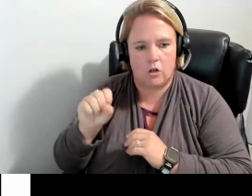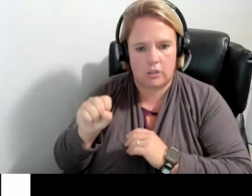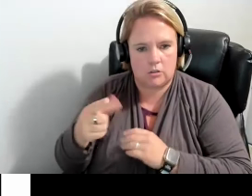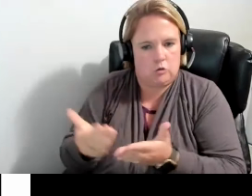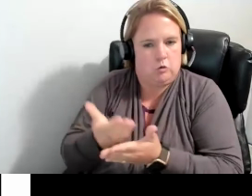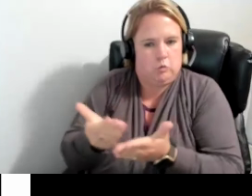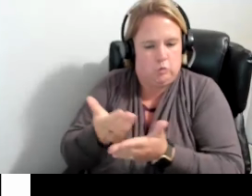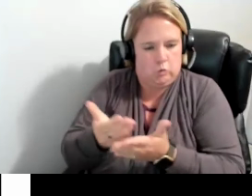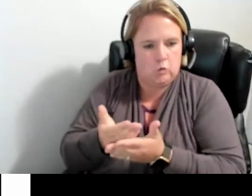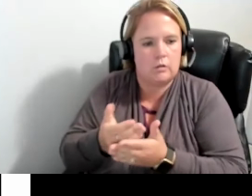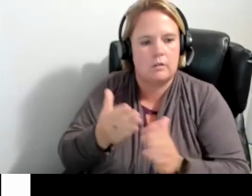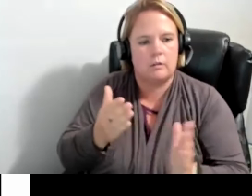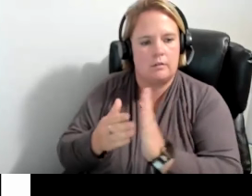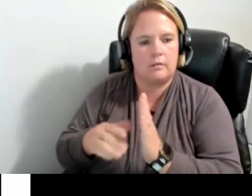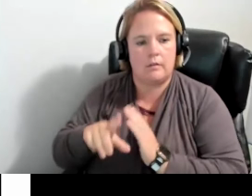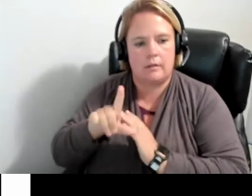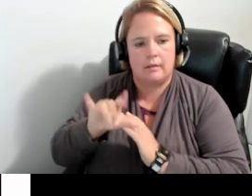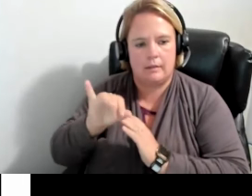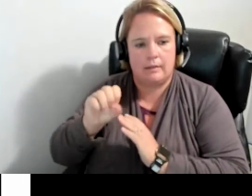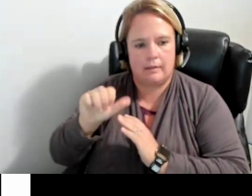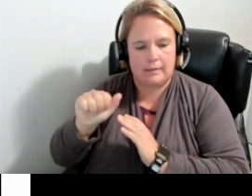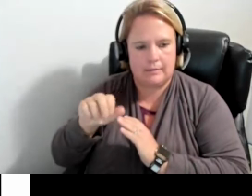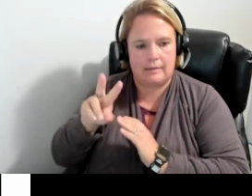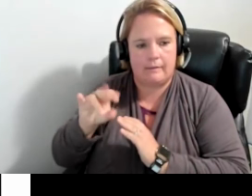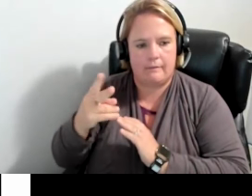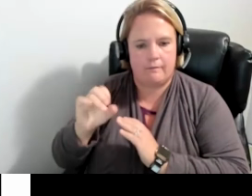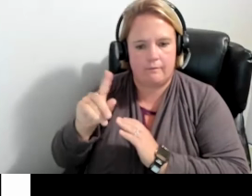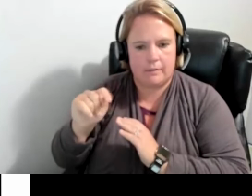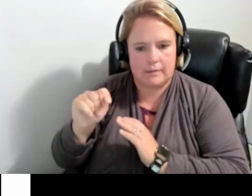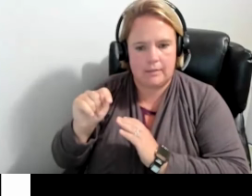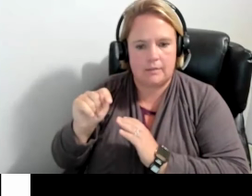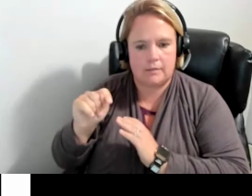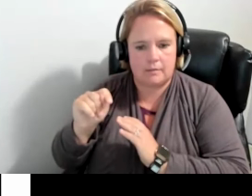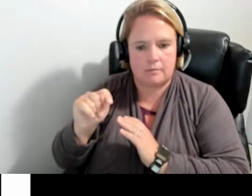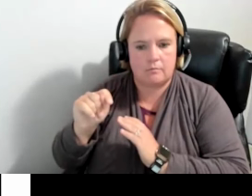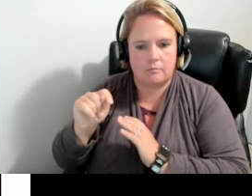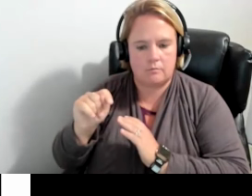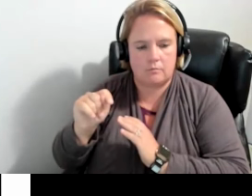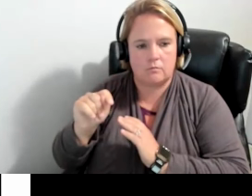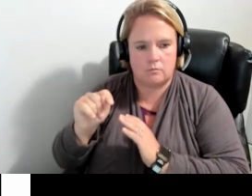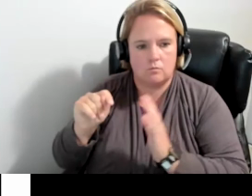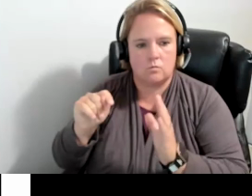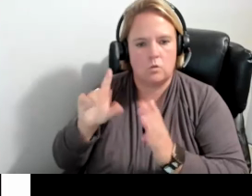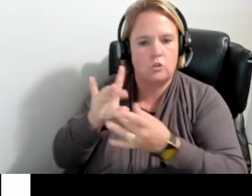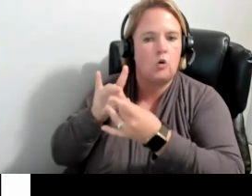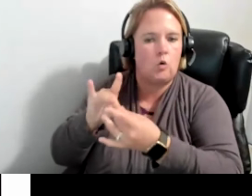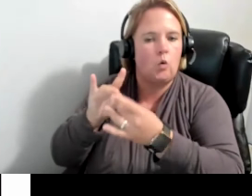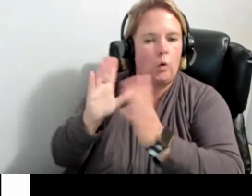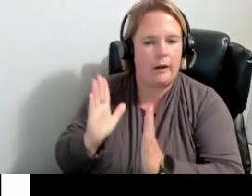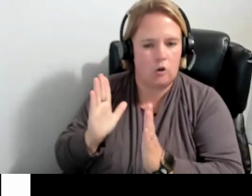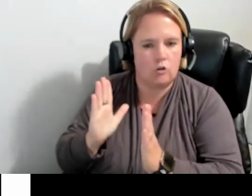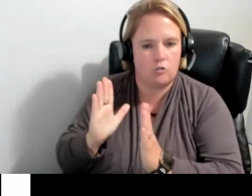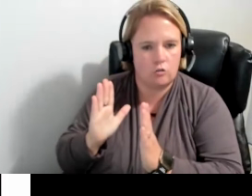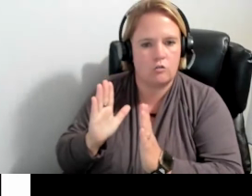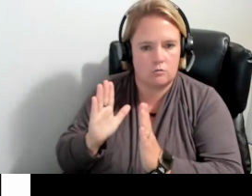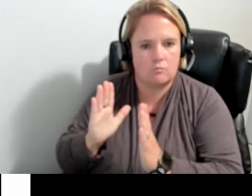team. Lisa Vincent is our faculty. We are coordinator. Yeah. Coordinator. All right. She's our coordinator. So she was